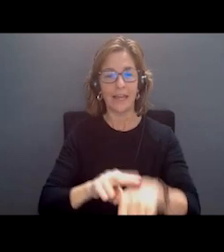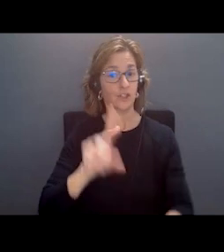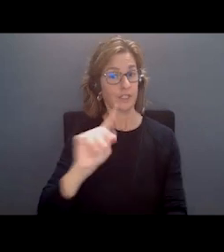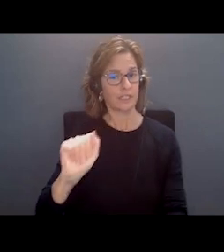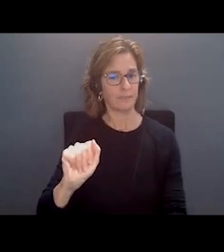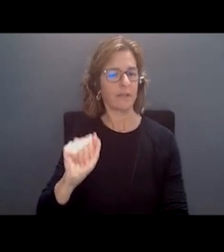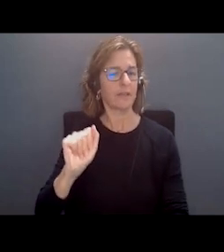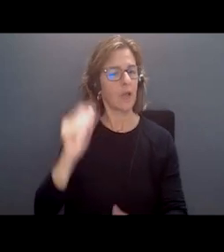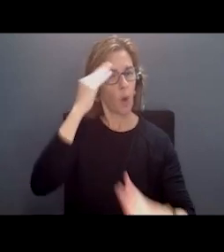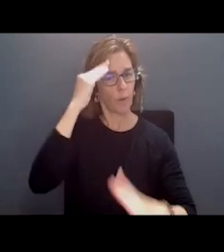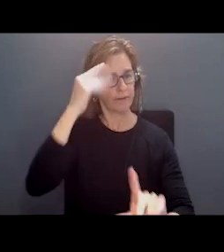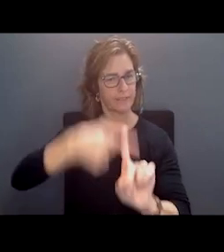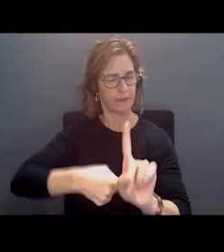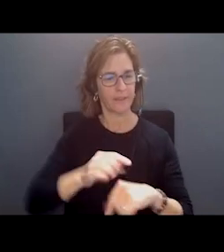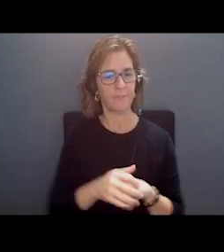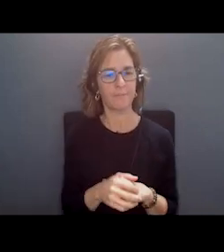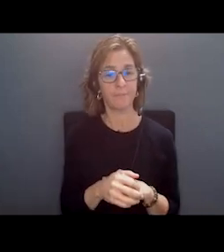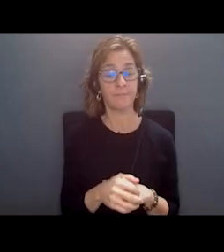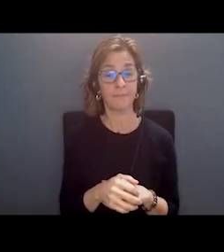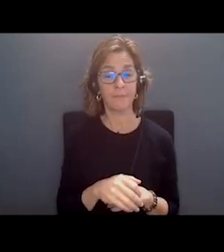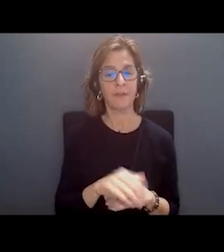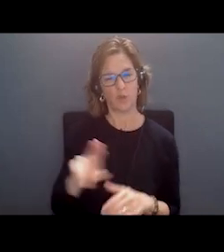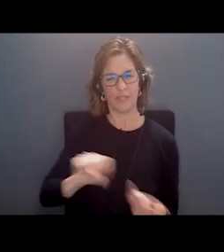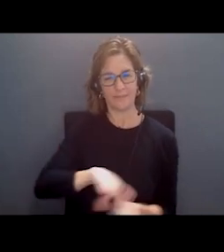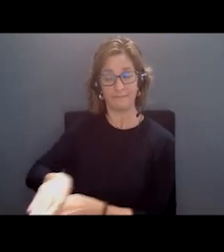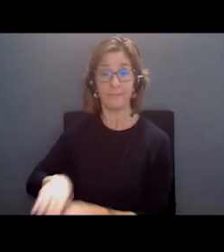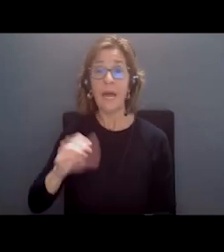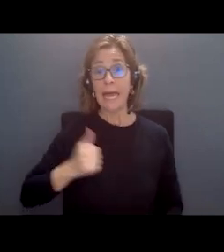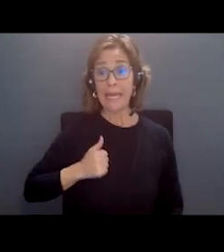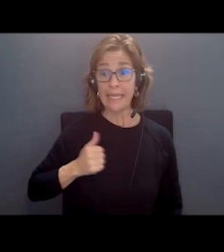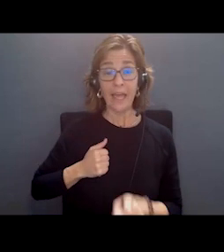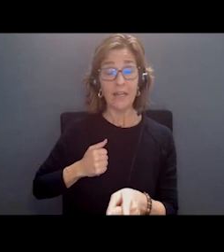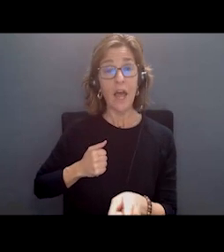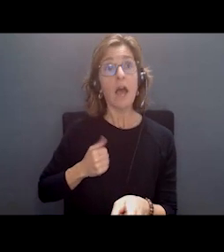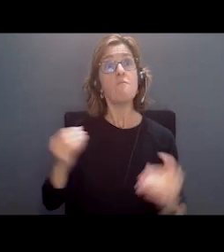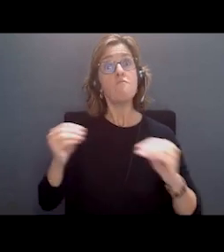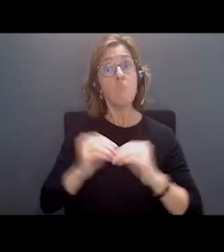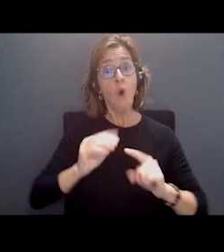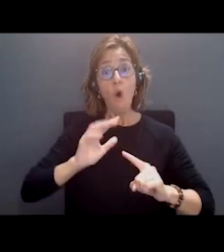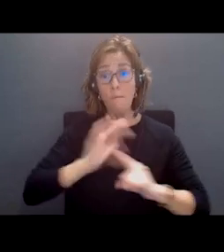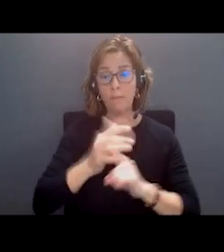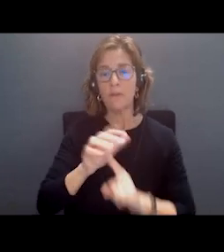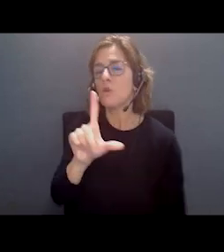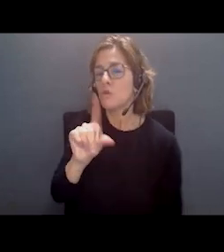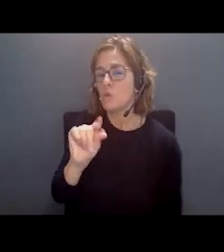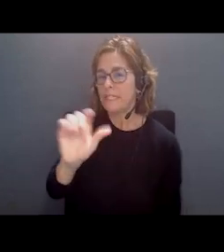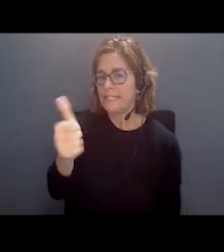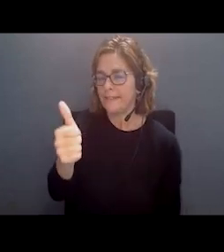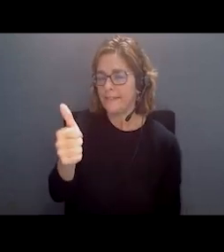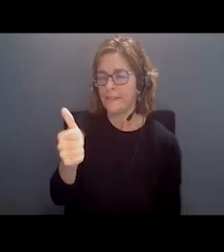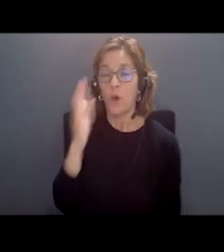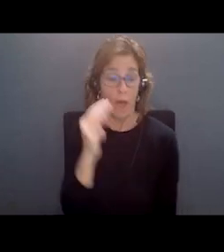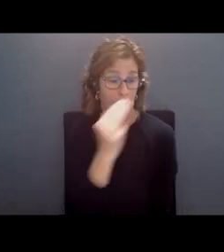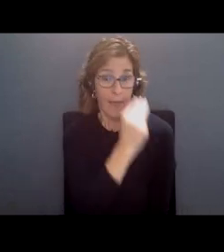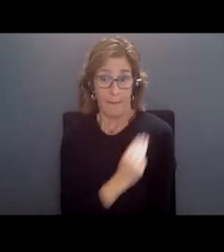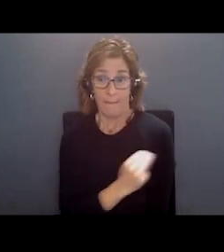In Canada, DEAM never gained traction until as recently as 2010, when Manitoba became the